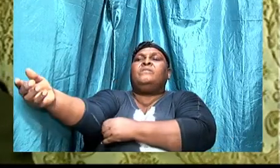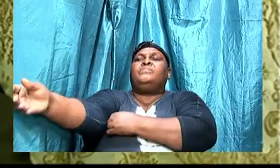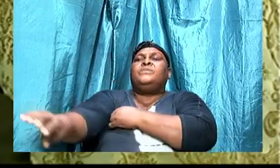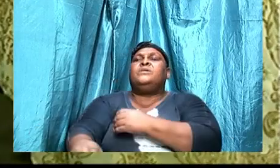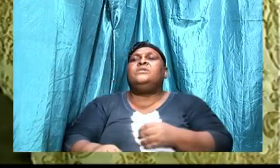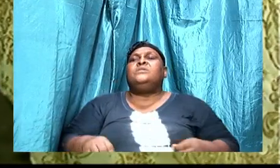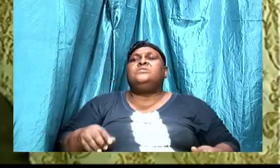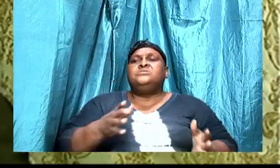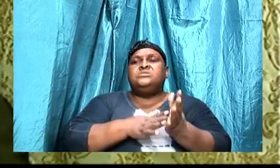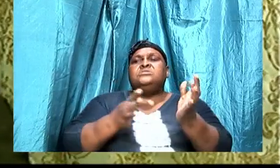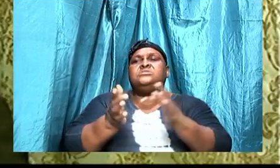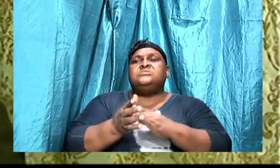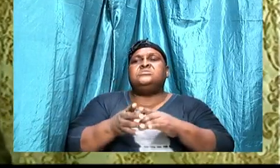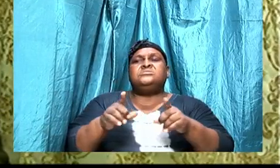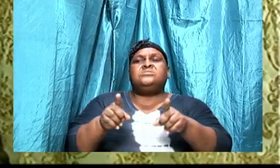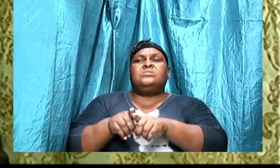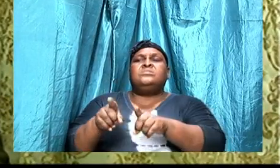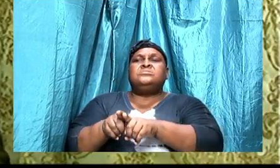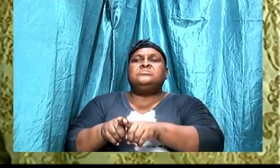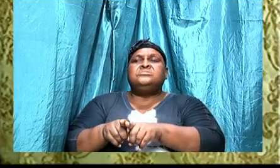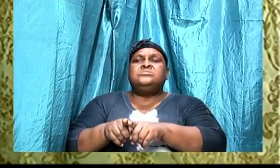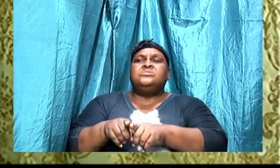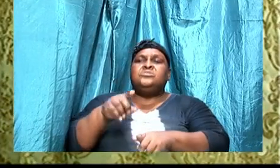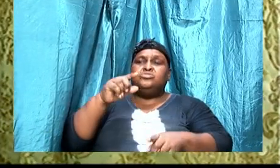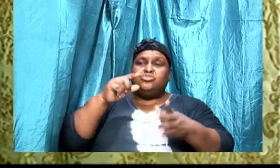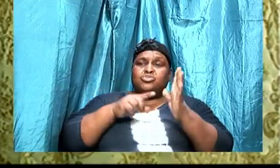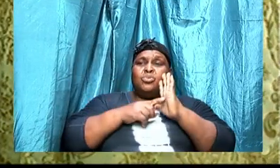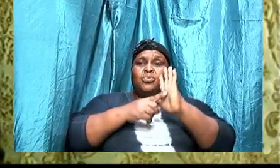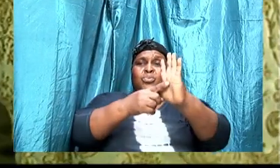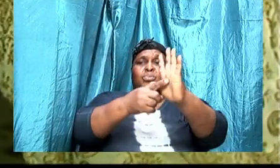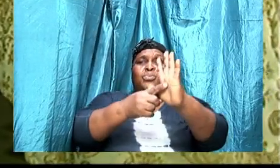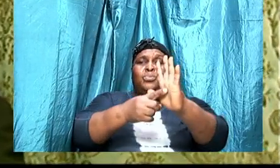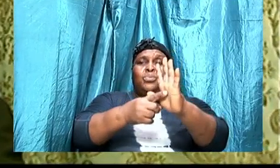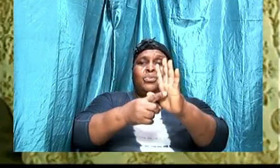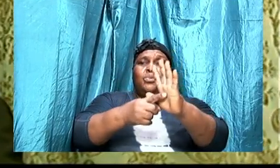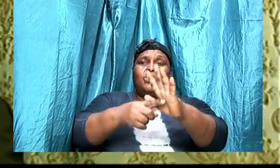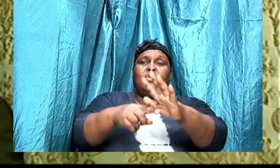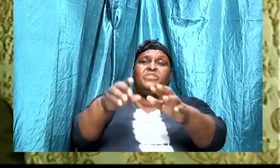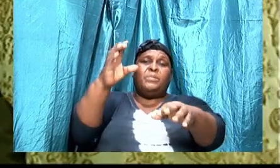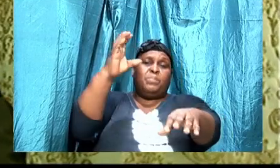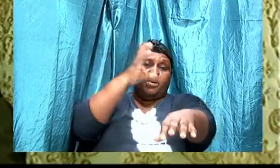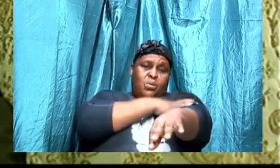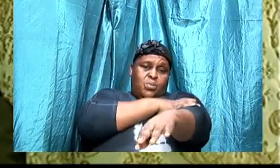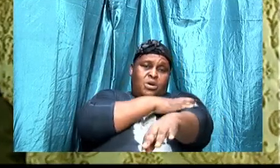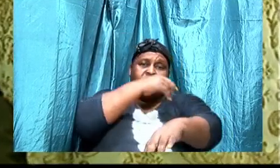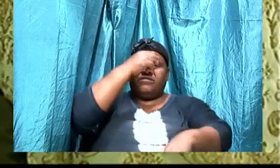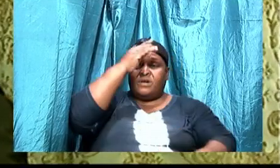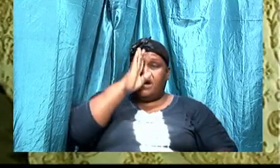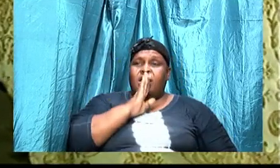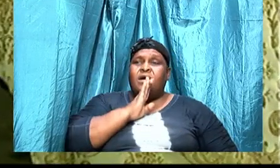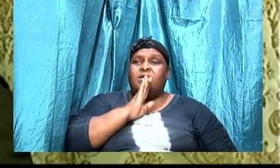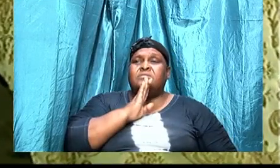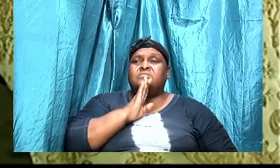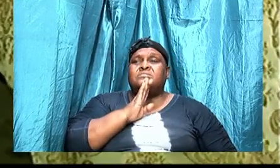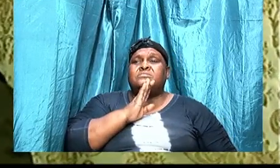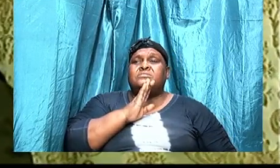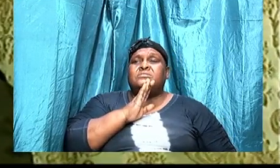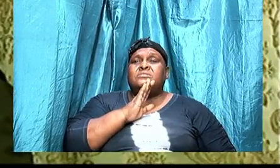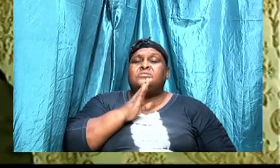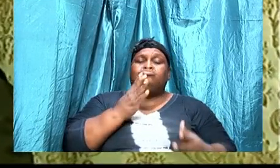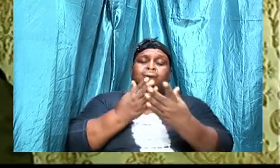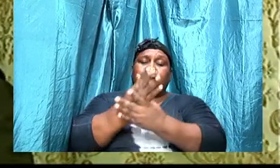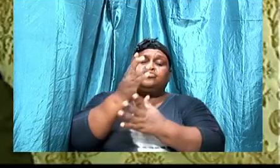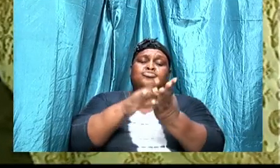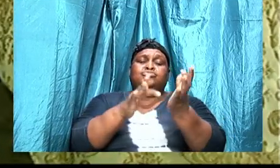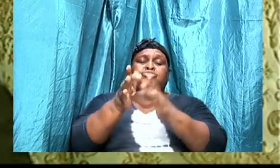power of God. Rather, the power of God was demonstrated through Jesus